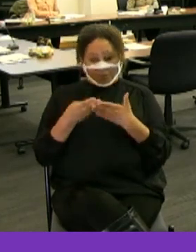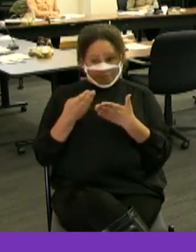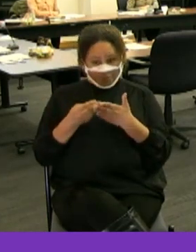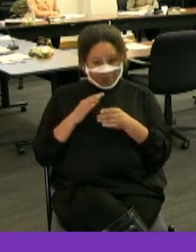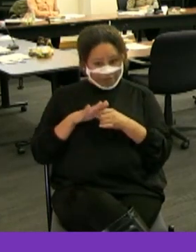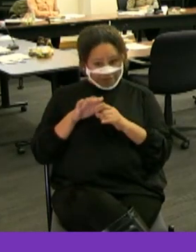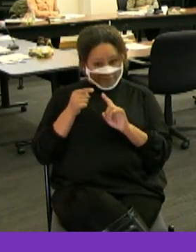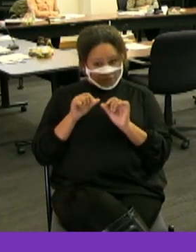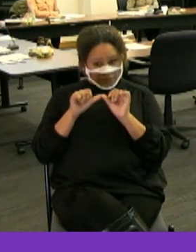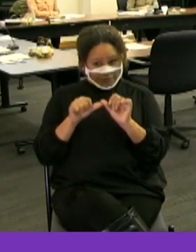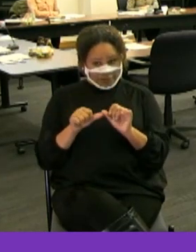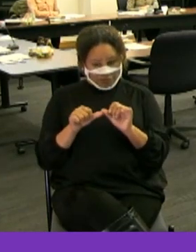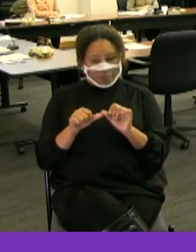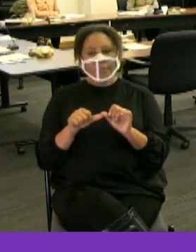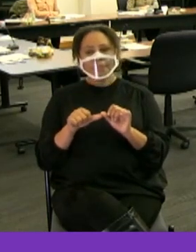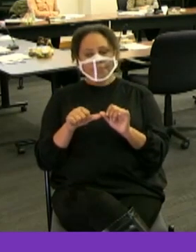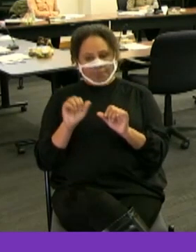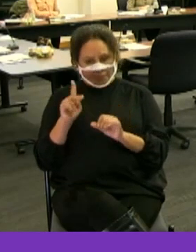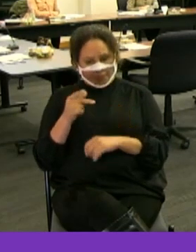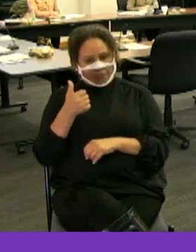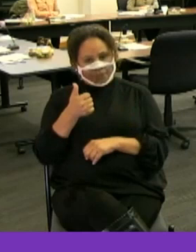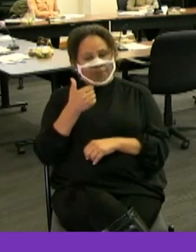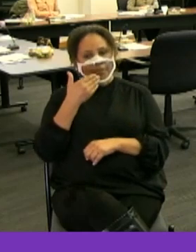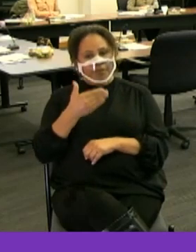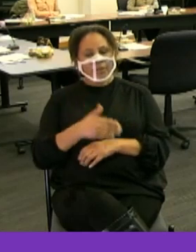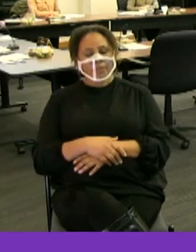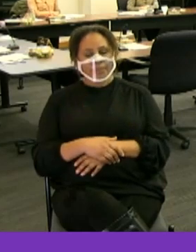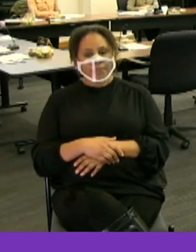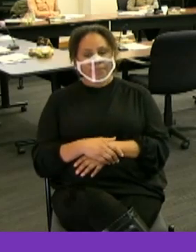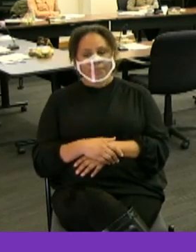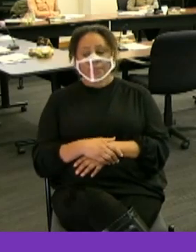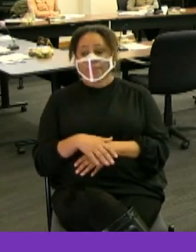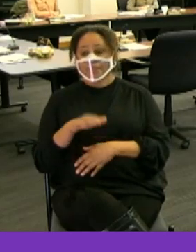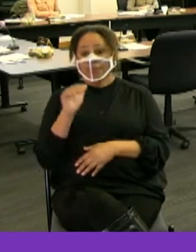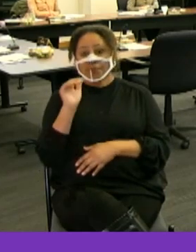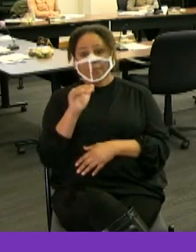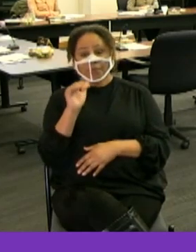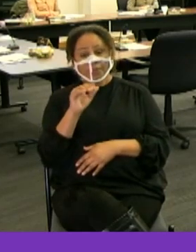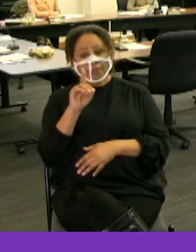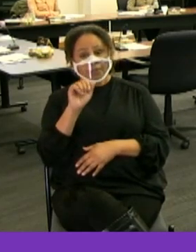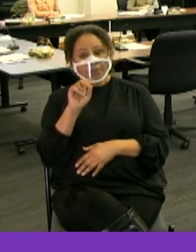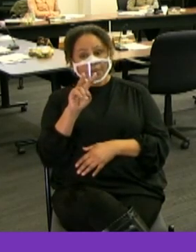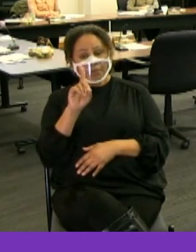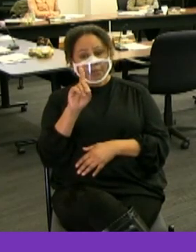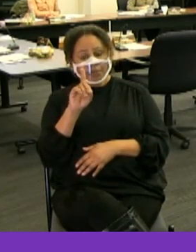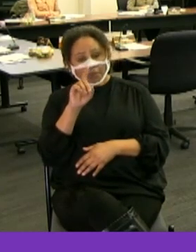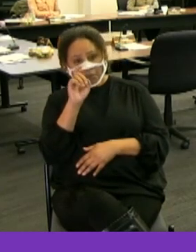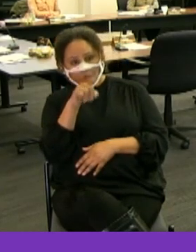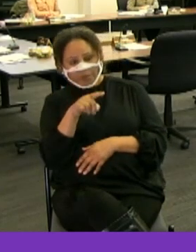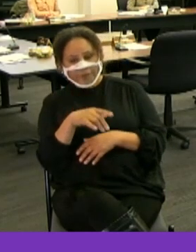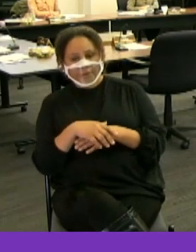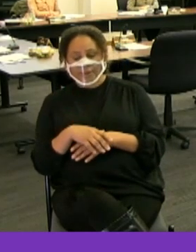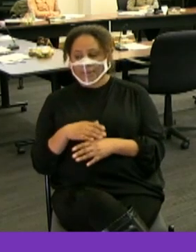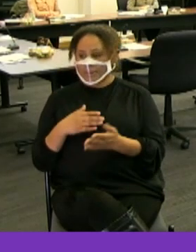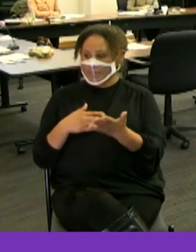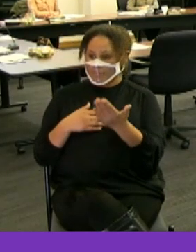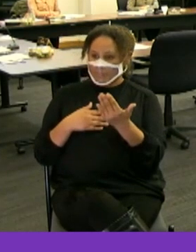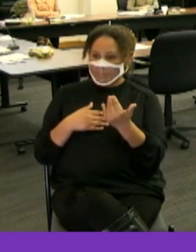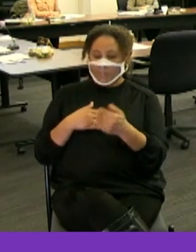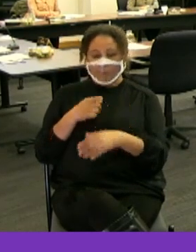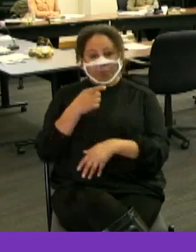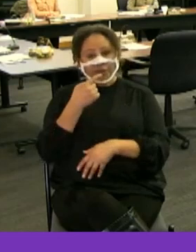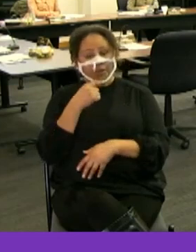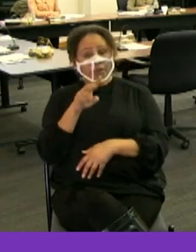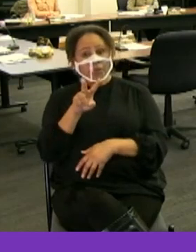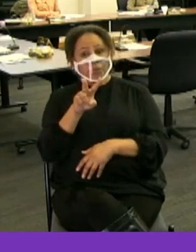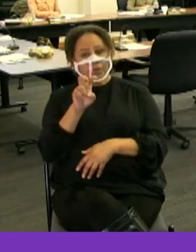to do it? Okay. Good, thank you. Mm-hmm. David, I have a question for you. Yes. You said